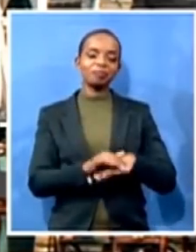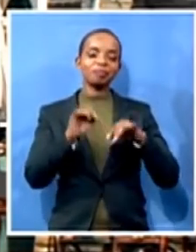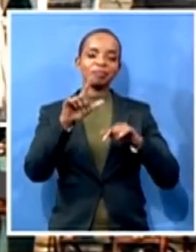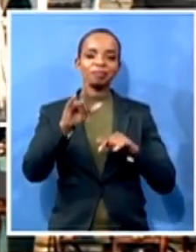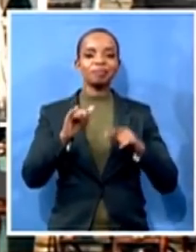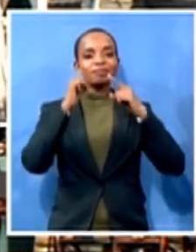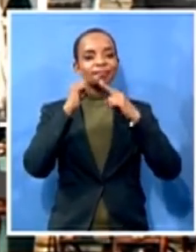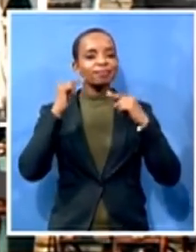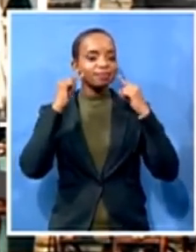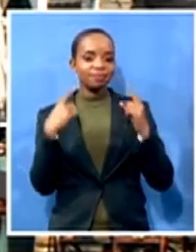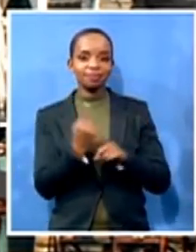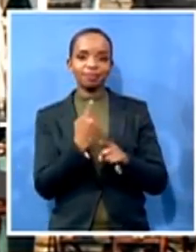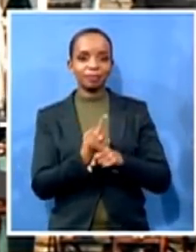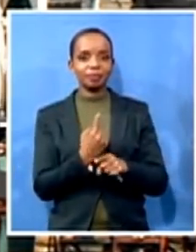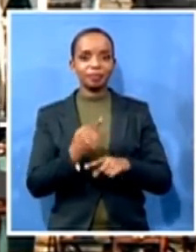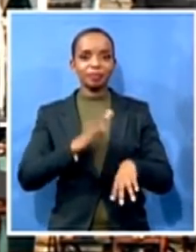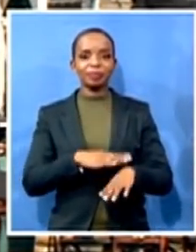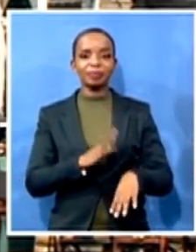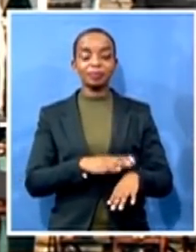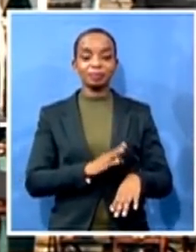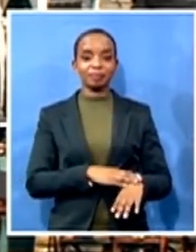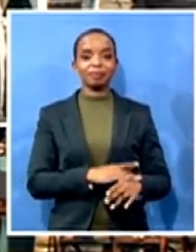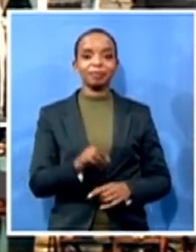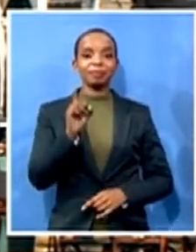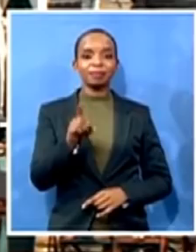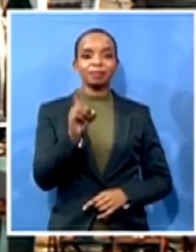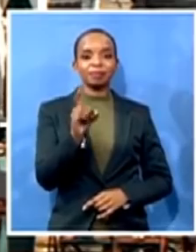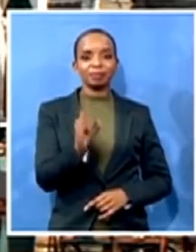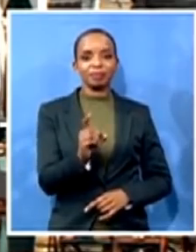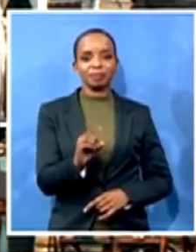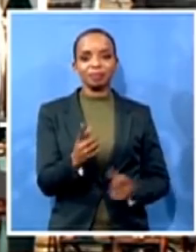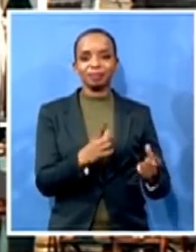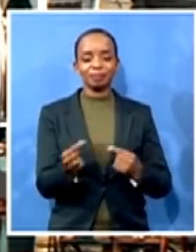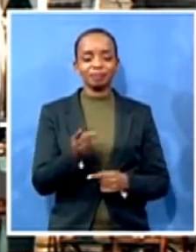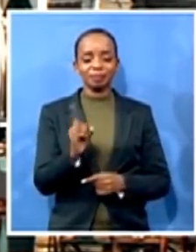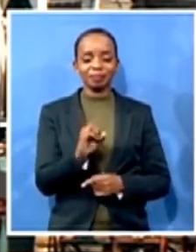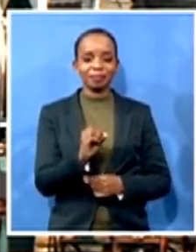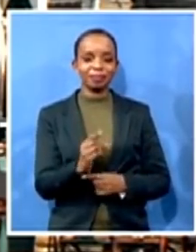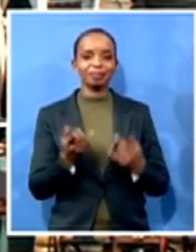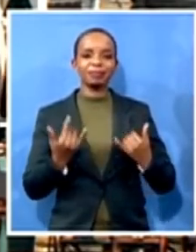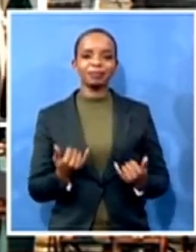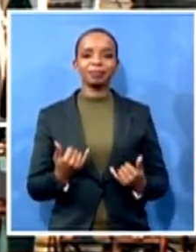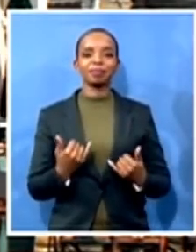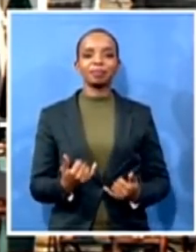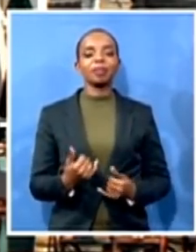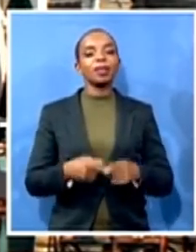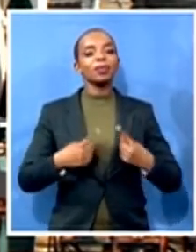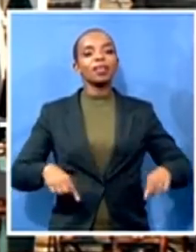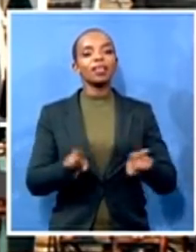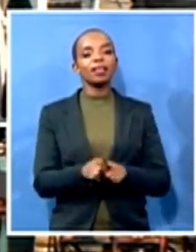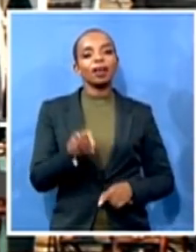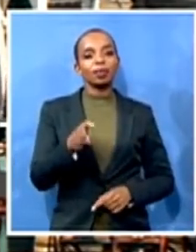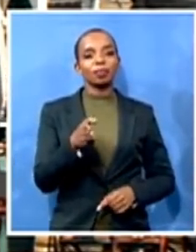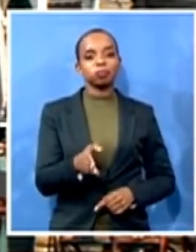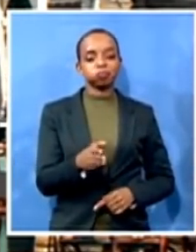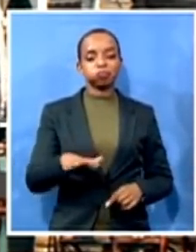getting better of an individual. You know, when you've been sent to a government facilities, you get more worried about getting